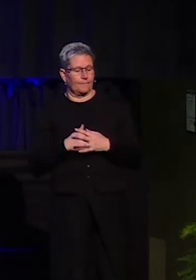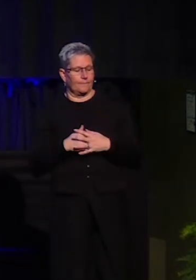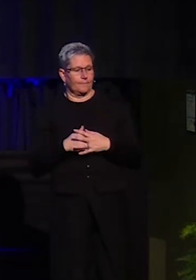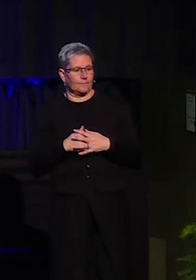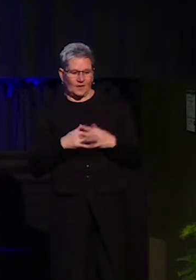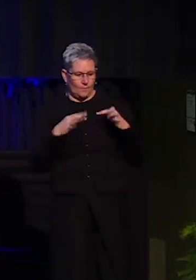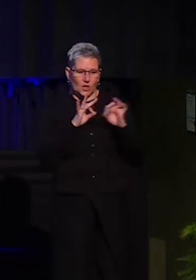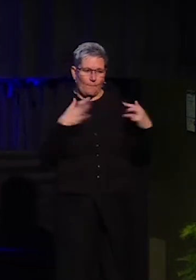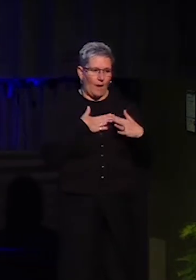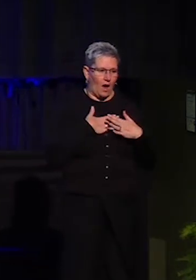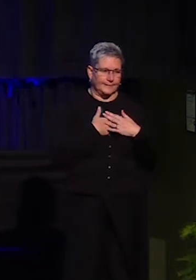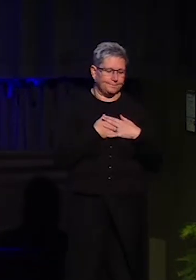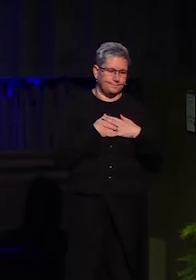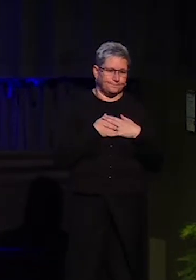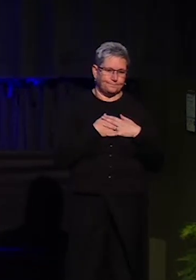Not for me.